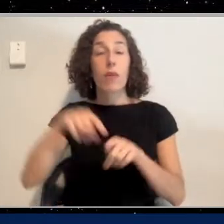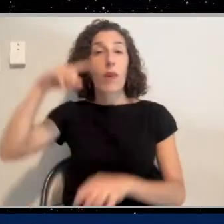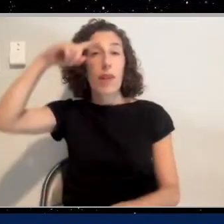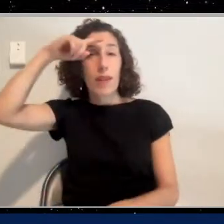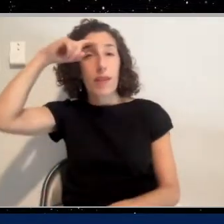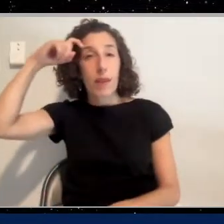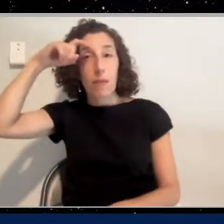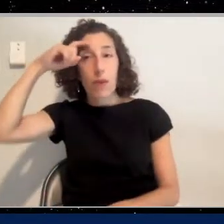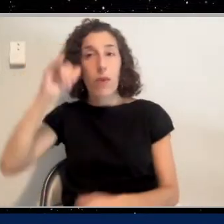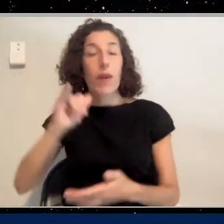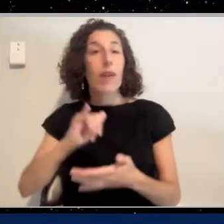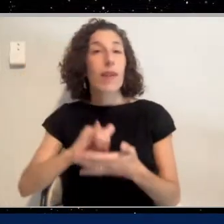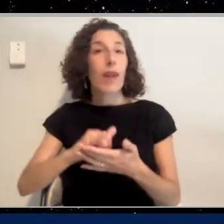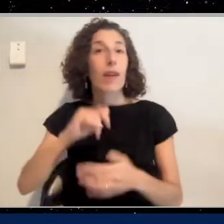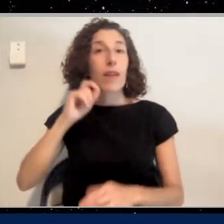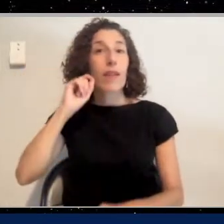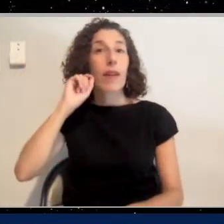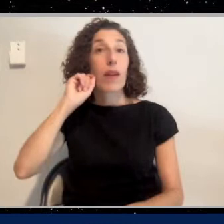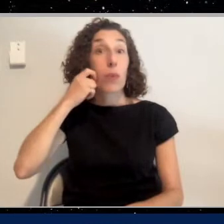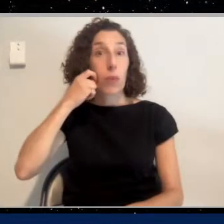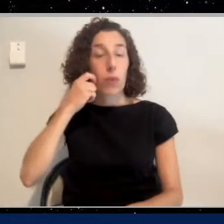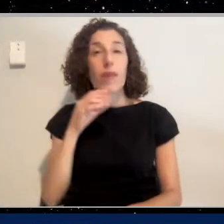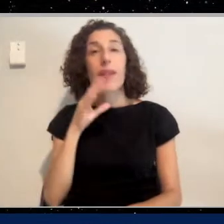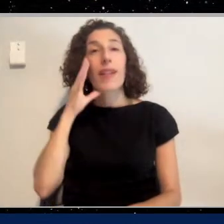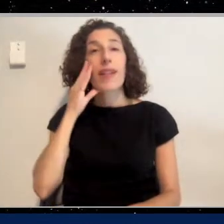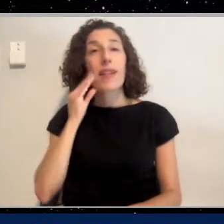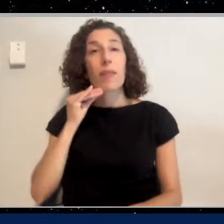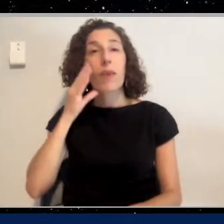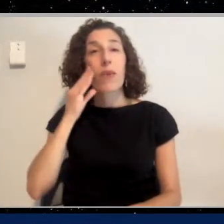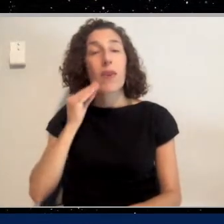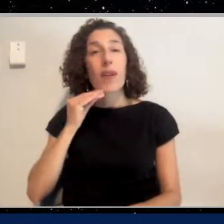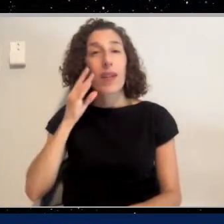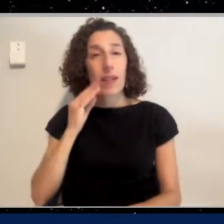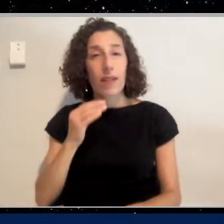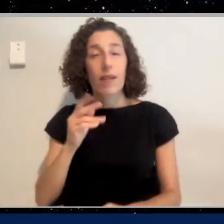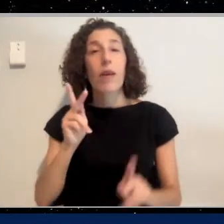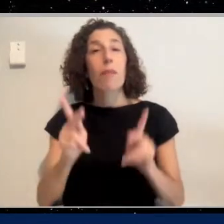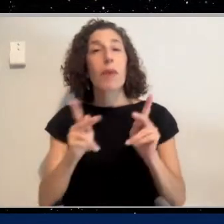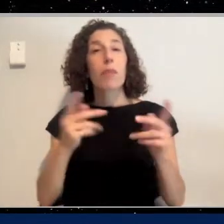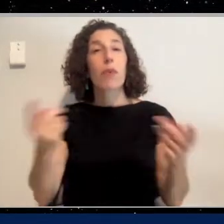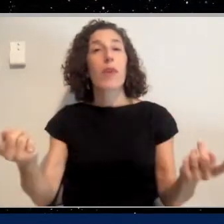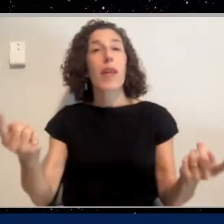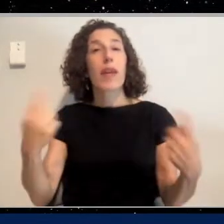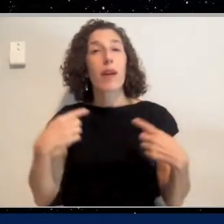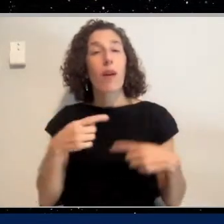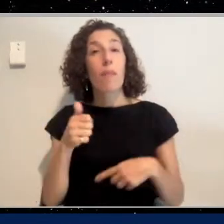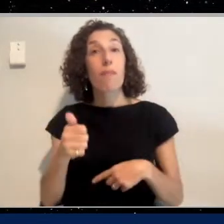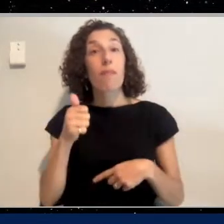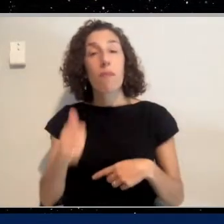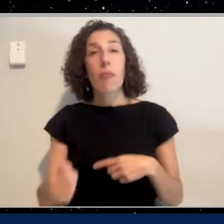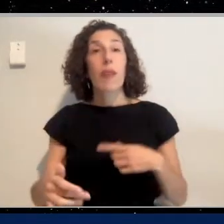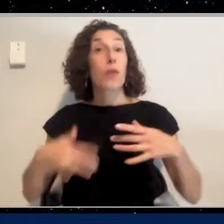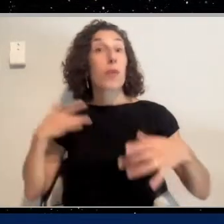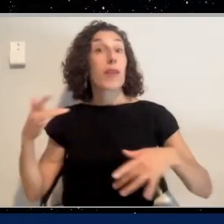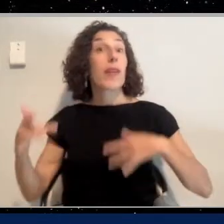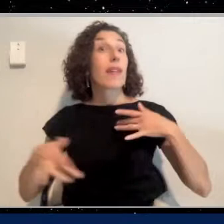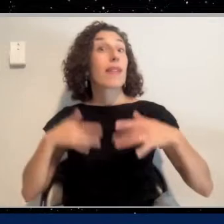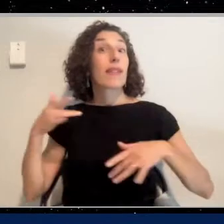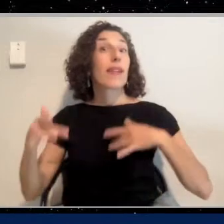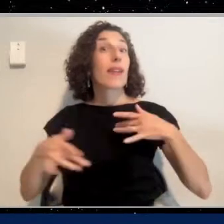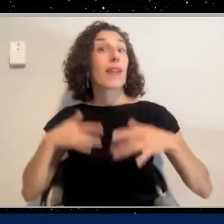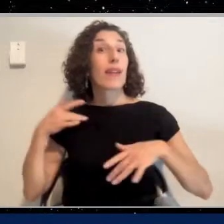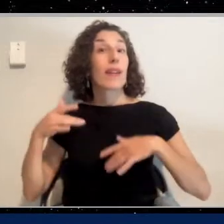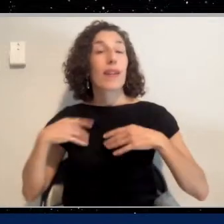wonderful, really cool experience. We get a lot of folks that are really enthusiastic about space, Right.